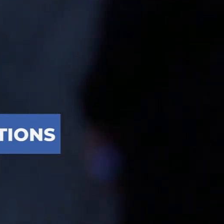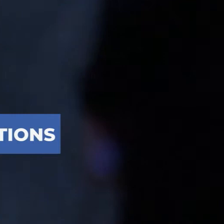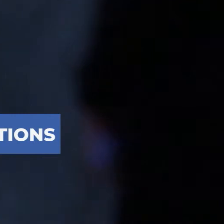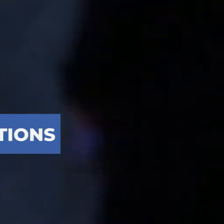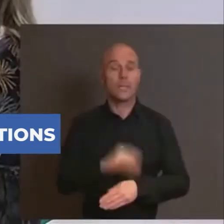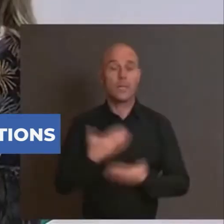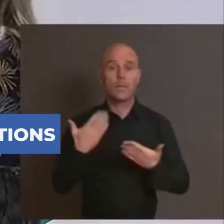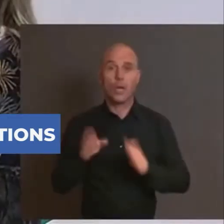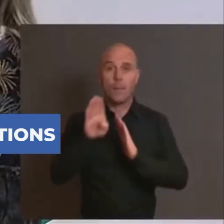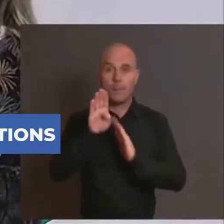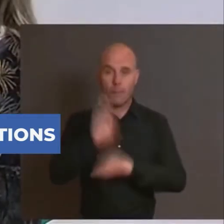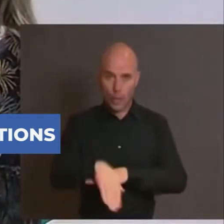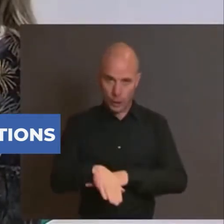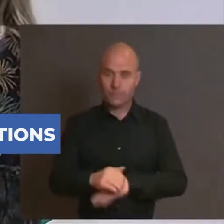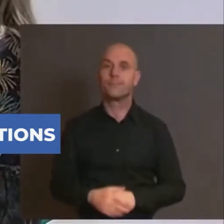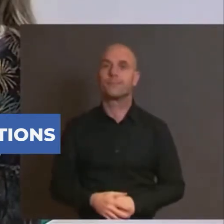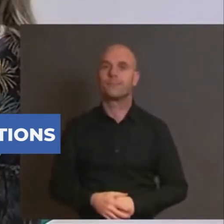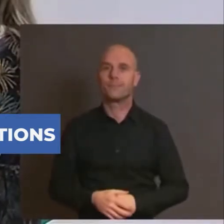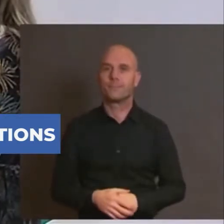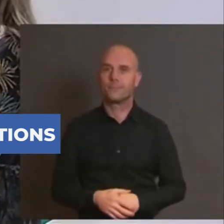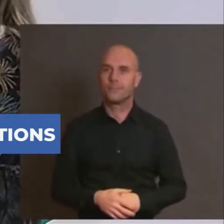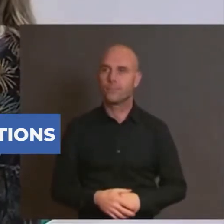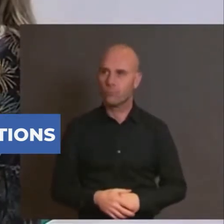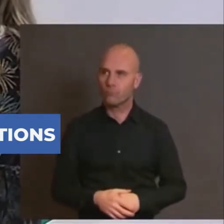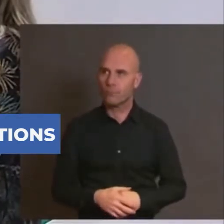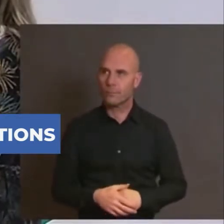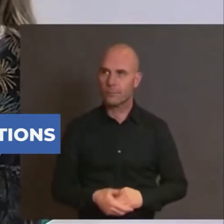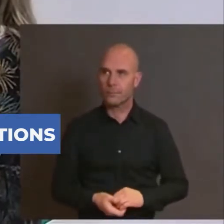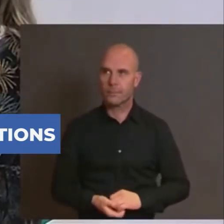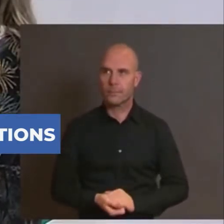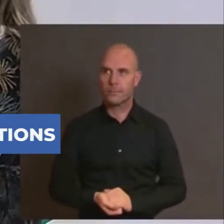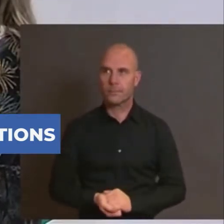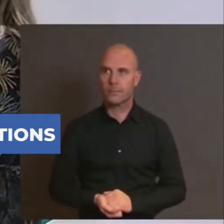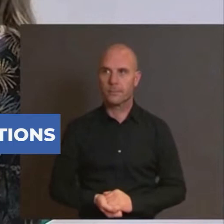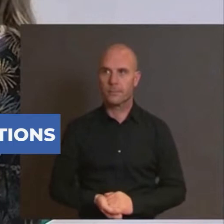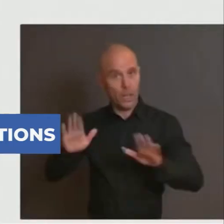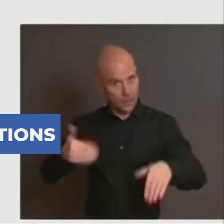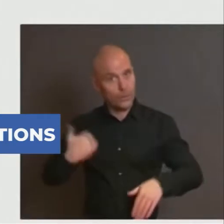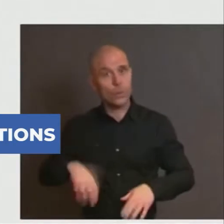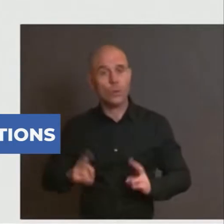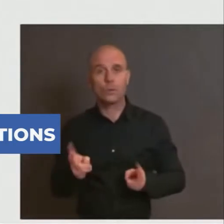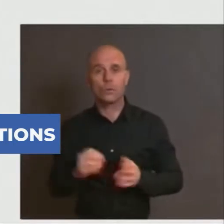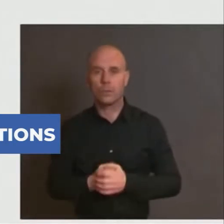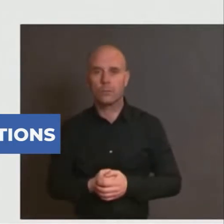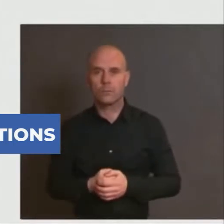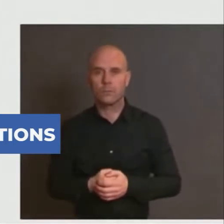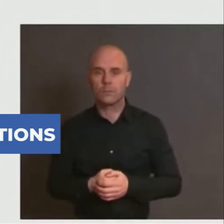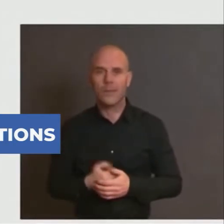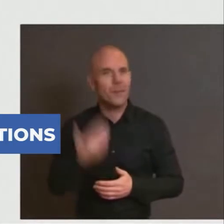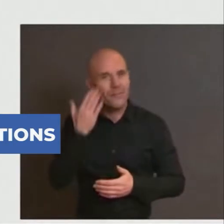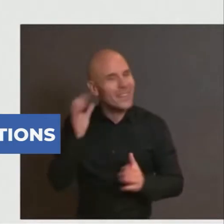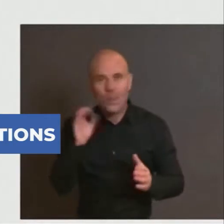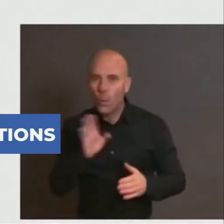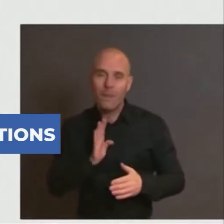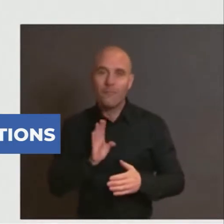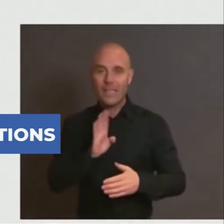there was no proven link. In a statement, the Swedish Health Agency said it has decided to suspend the use of AstraZeneca's COVID-19 vaccine